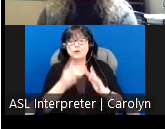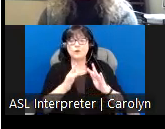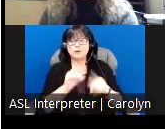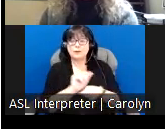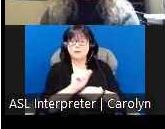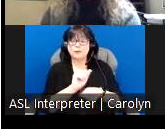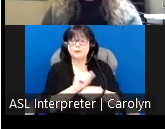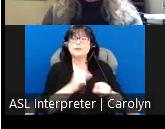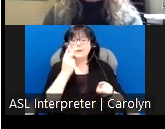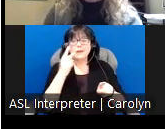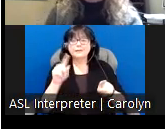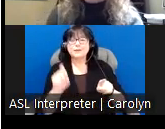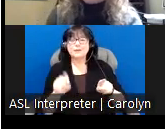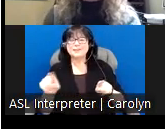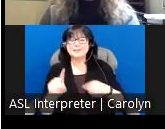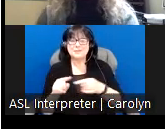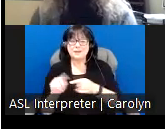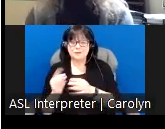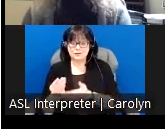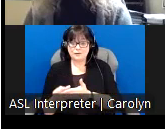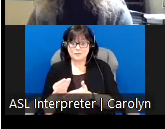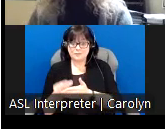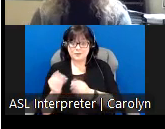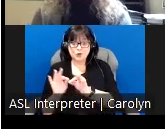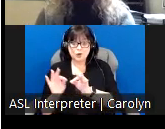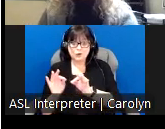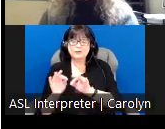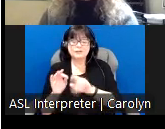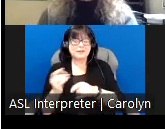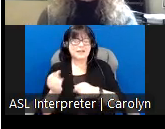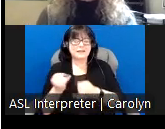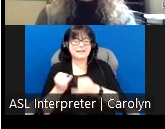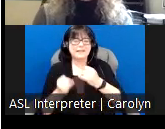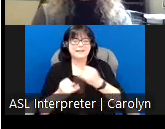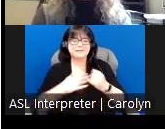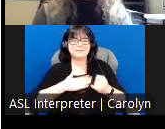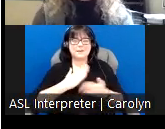I see the question of cost, and that will come up at the end of the presentation.